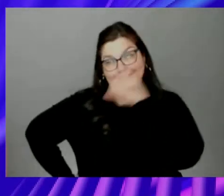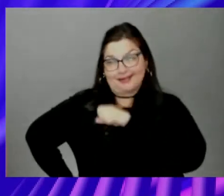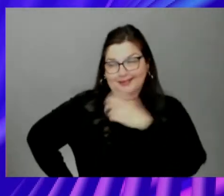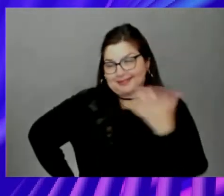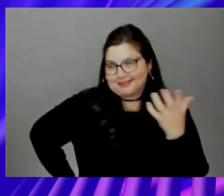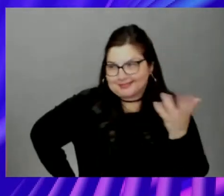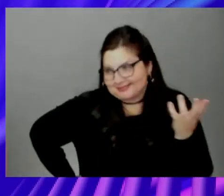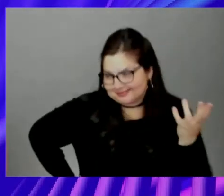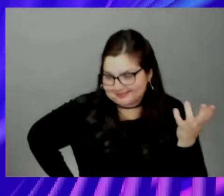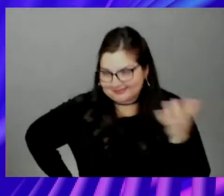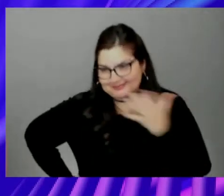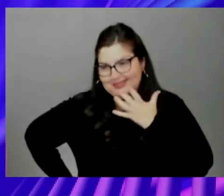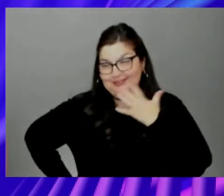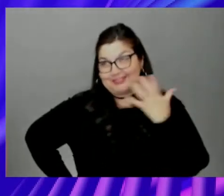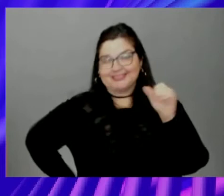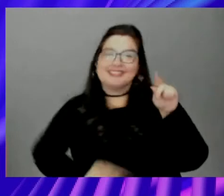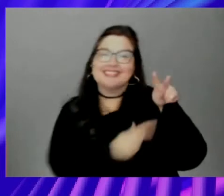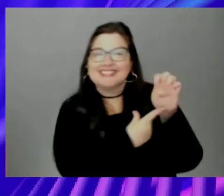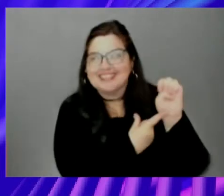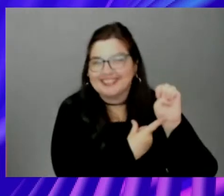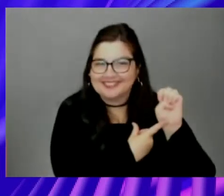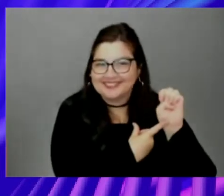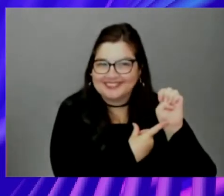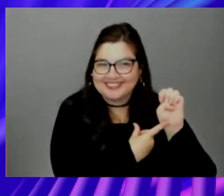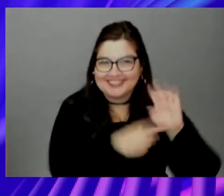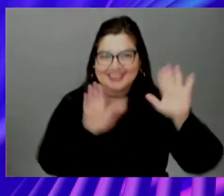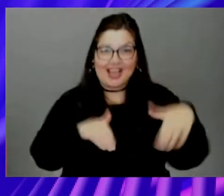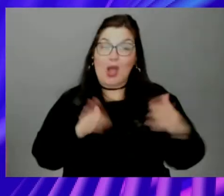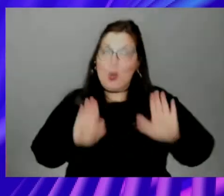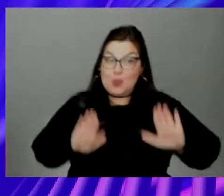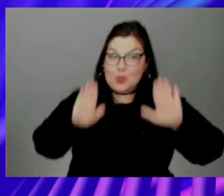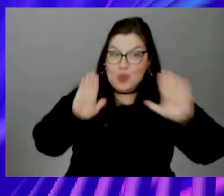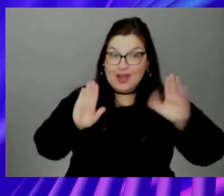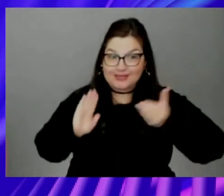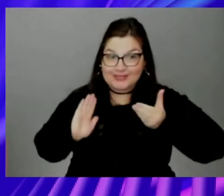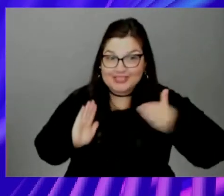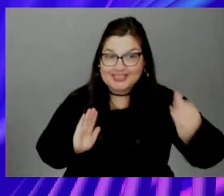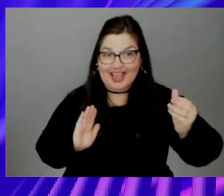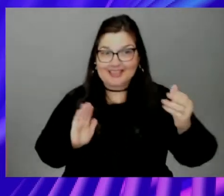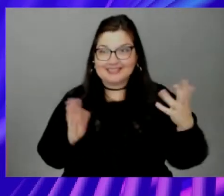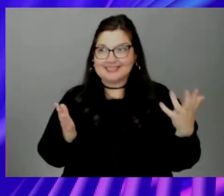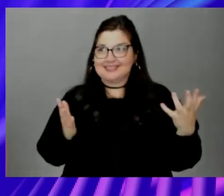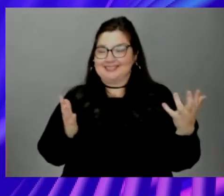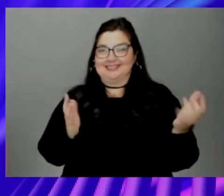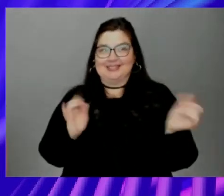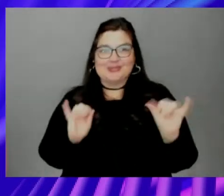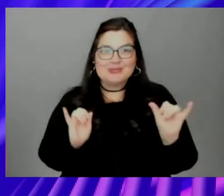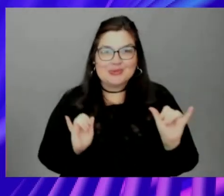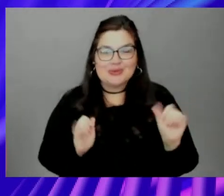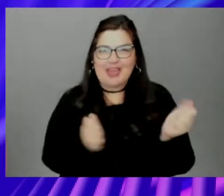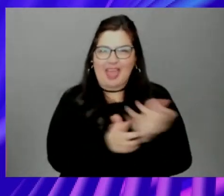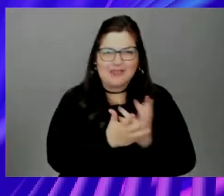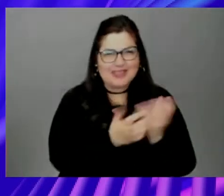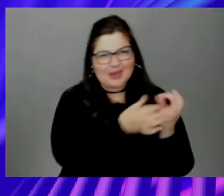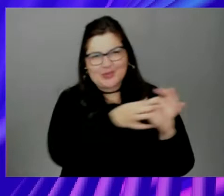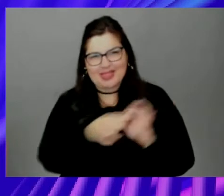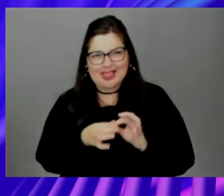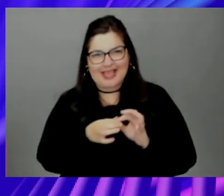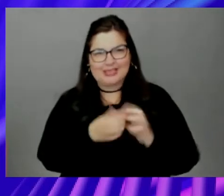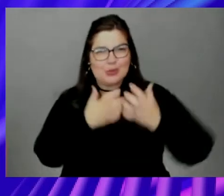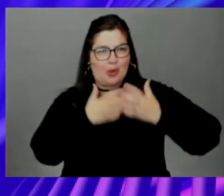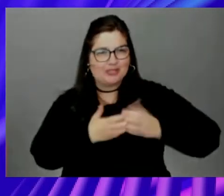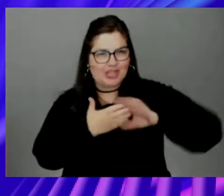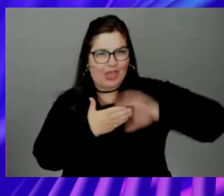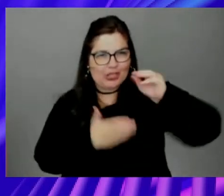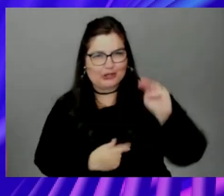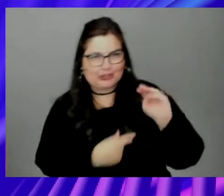considered, Steve. And we've got a wonderful guest with us, too, to talk all things machine learning training. Steve, introduce yourself